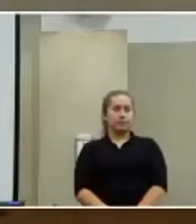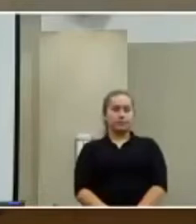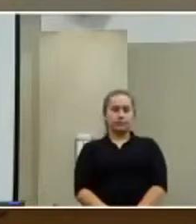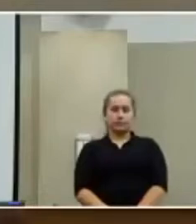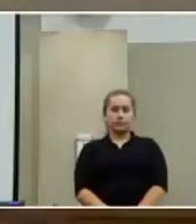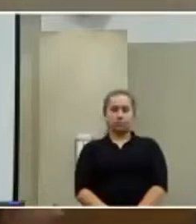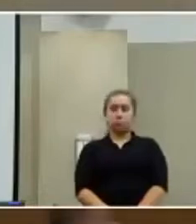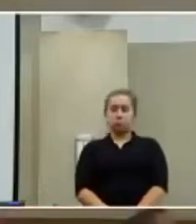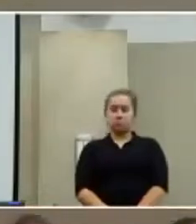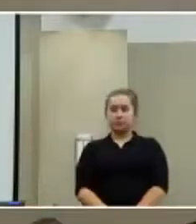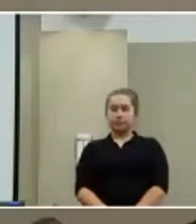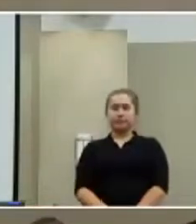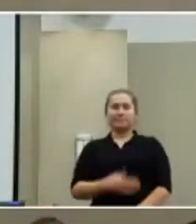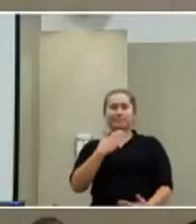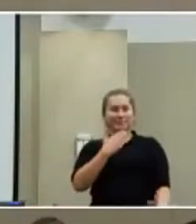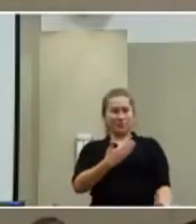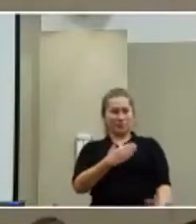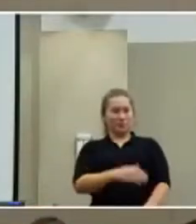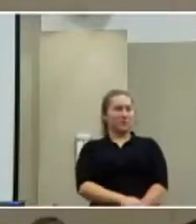Thanks.